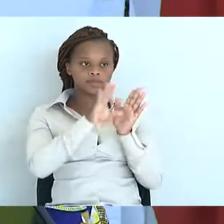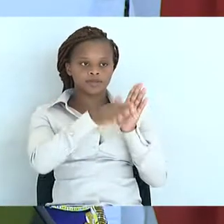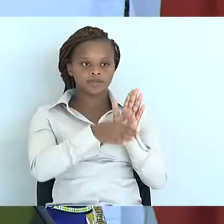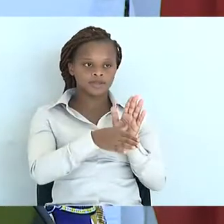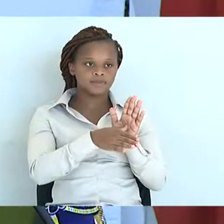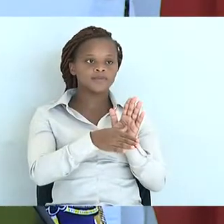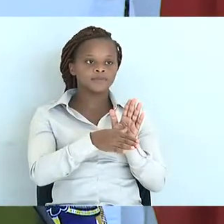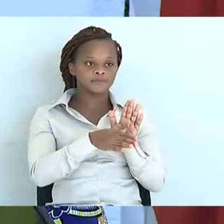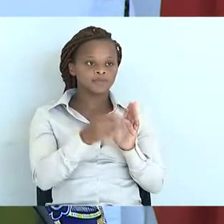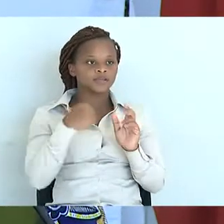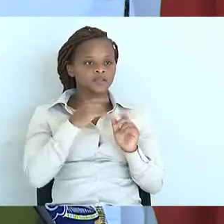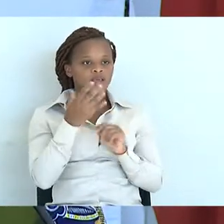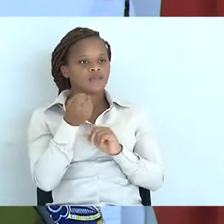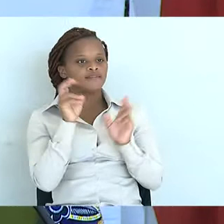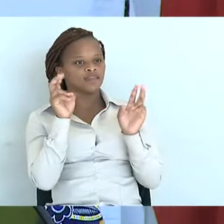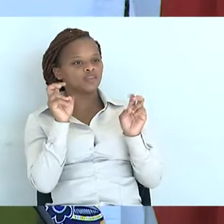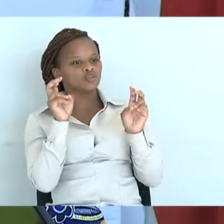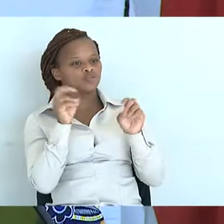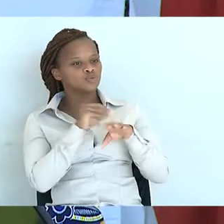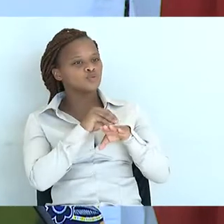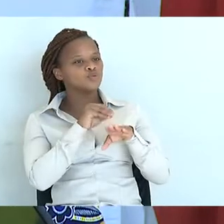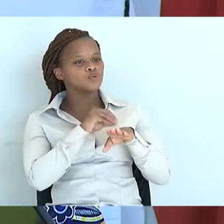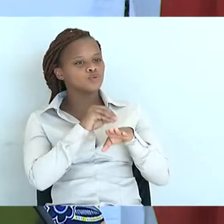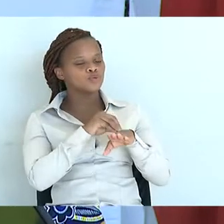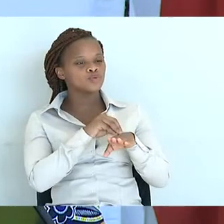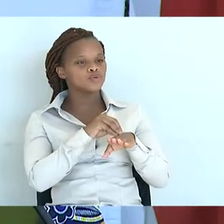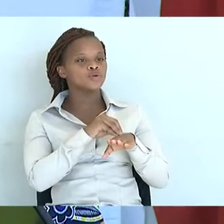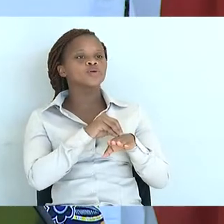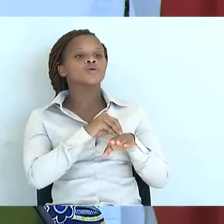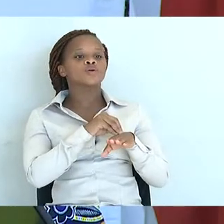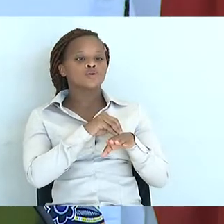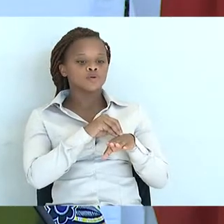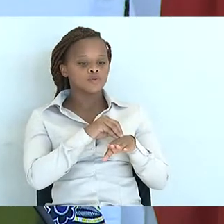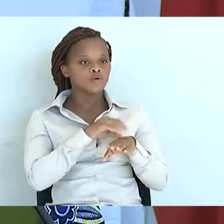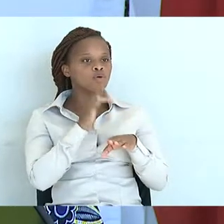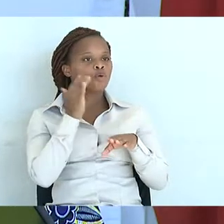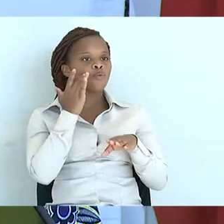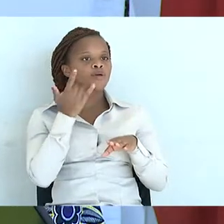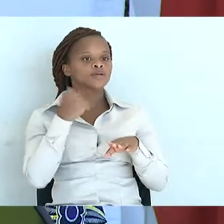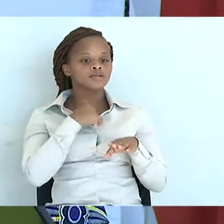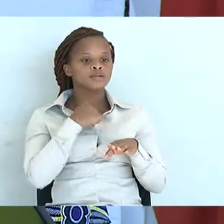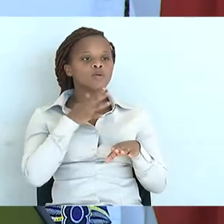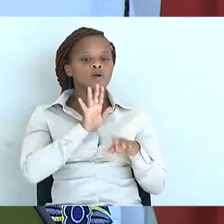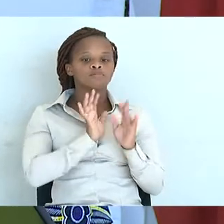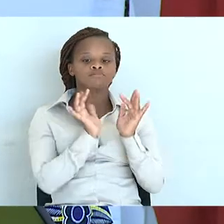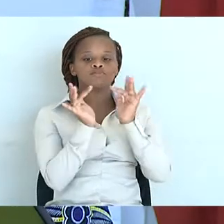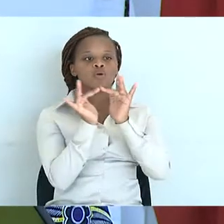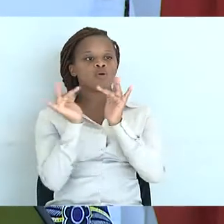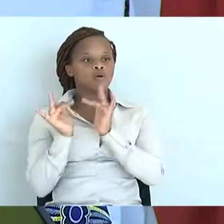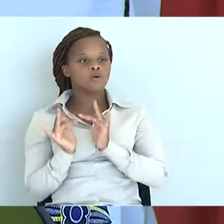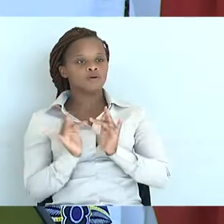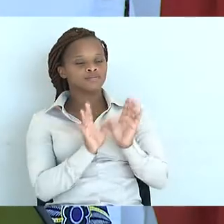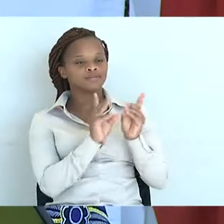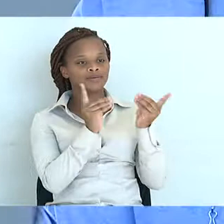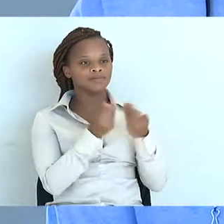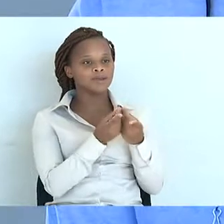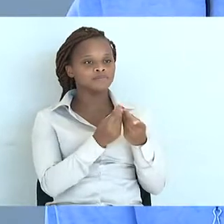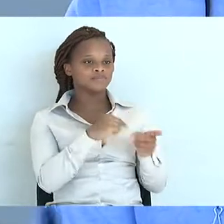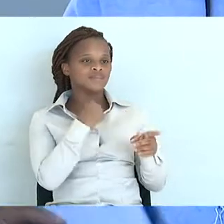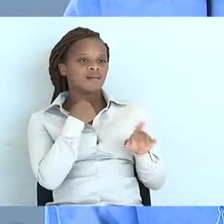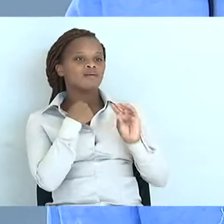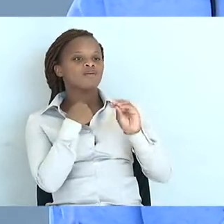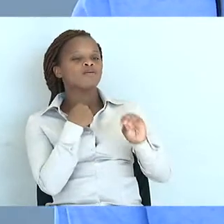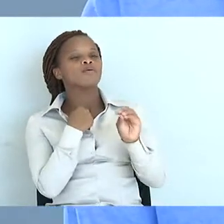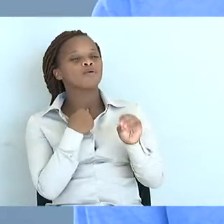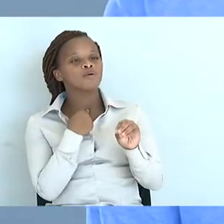have issues of reaching the departments in ways that we should reach them, where development is promised